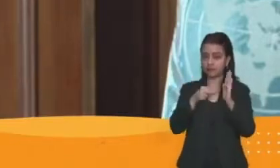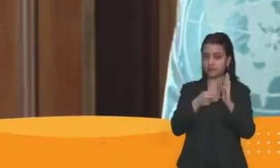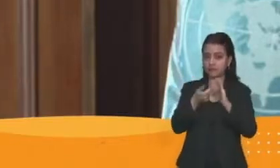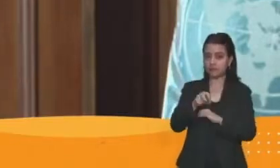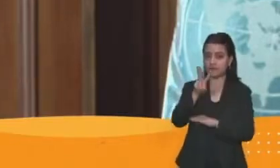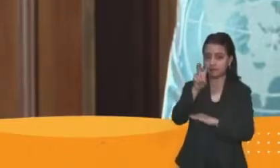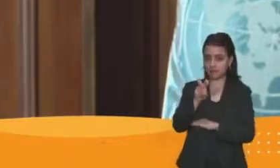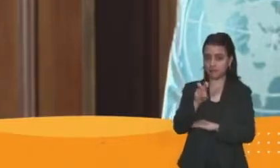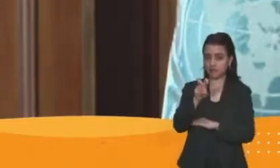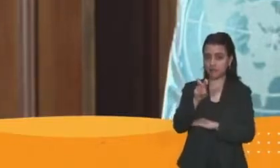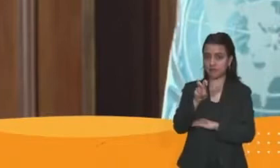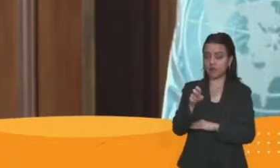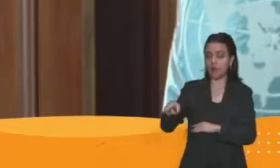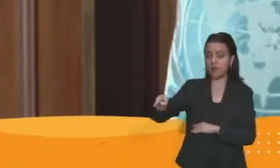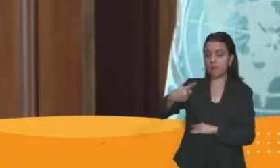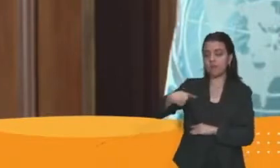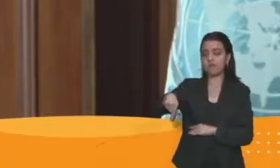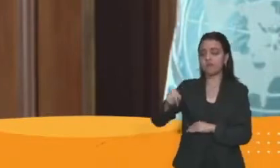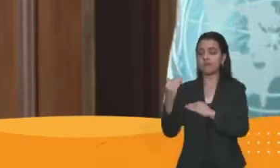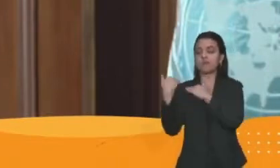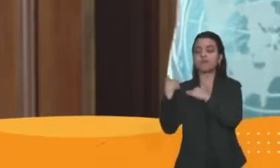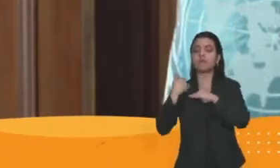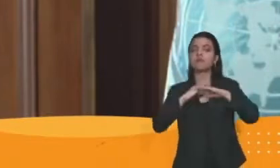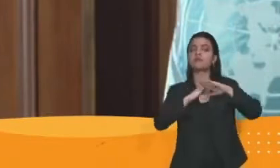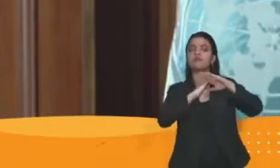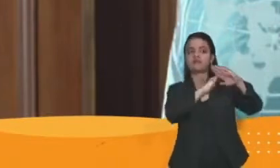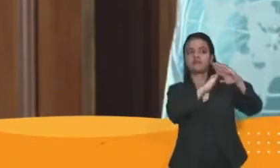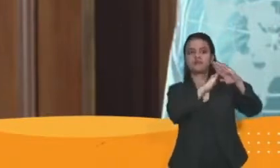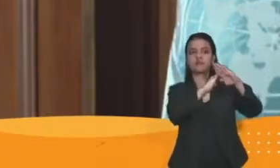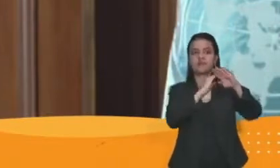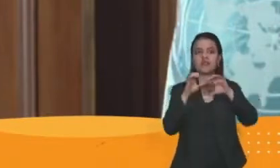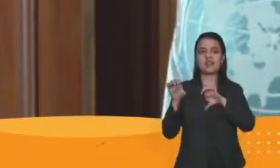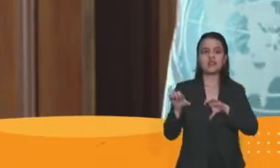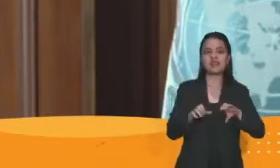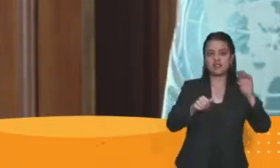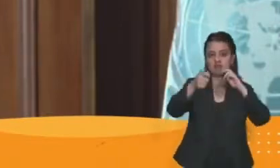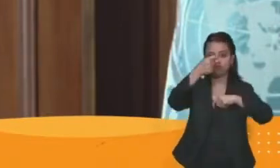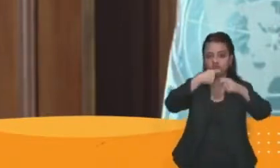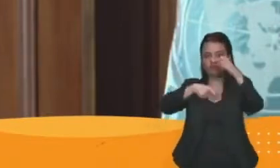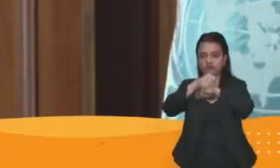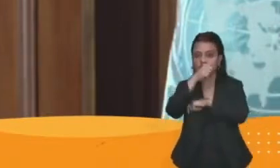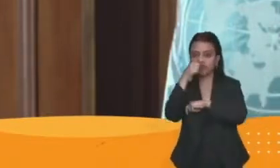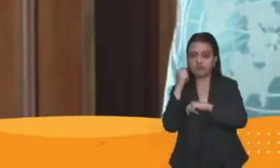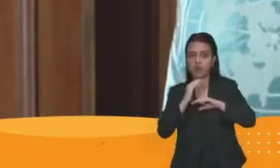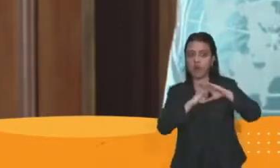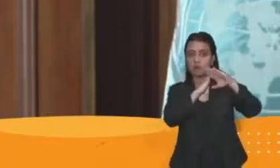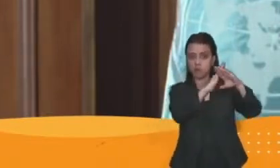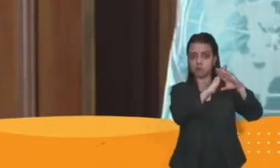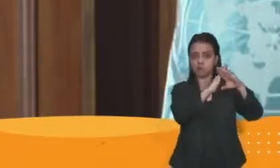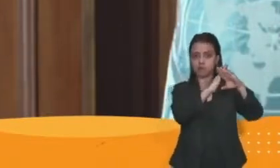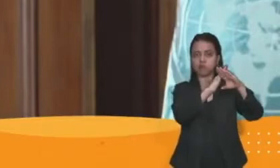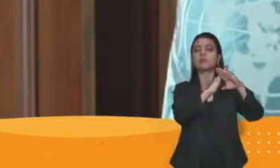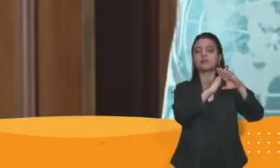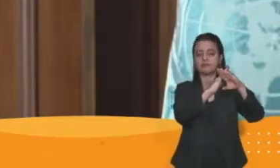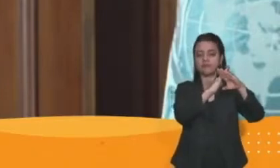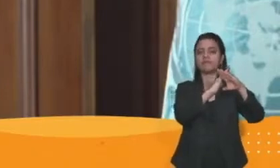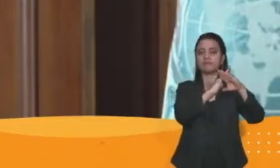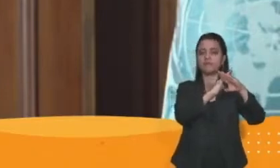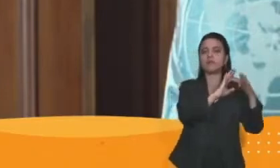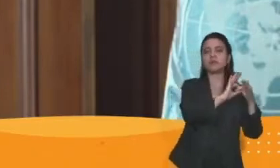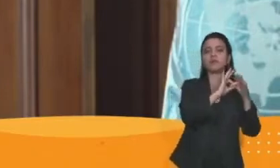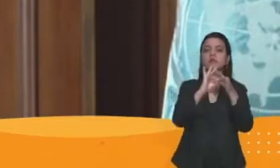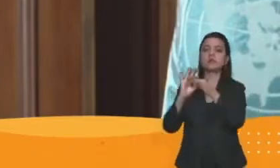el Delito, en convenio con el Ministerio de Minas y Energía y con el apoyo